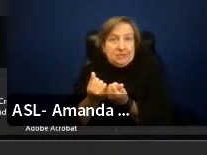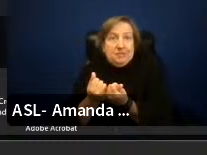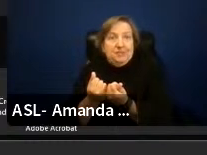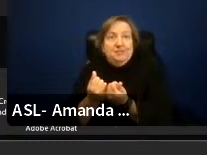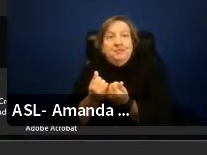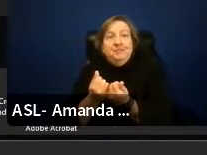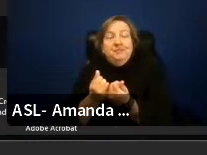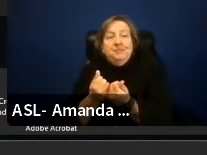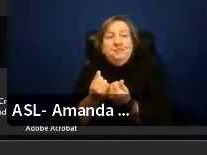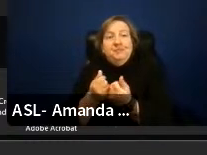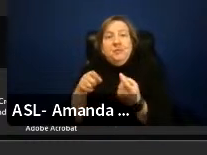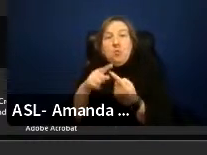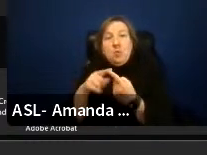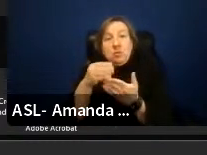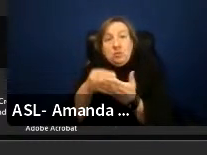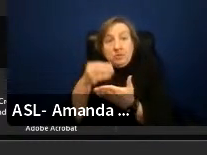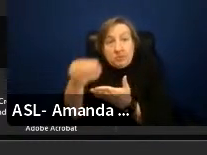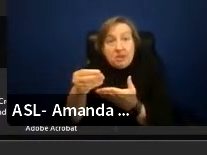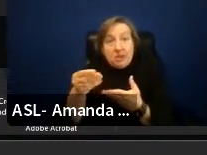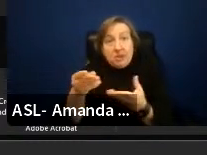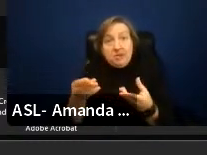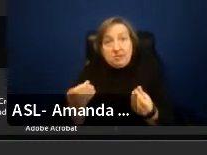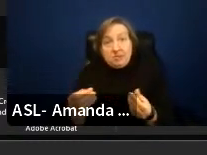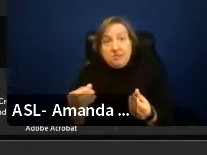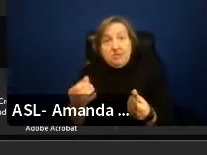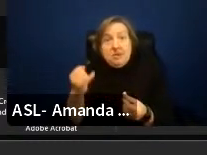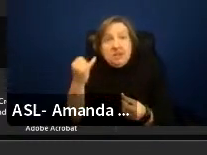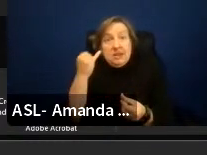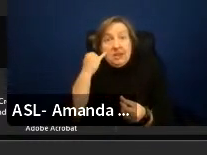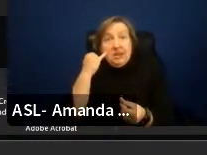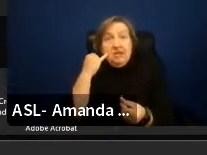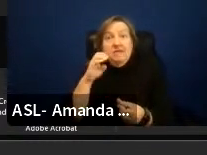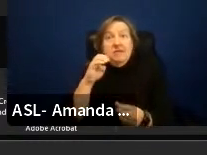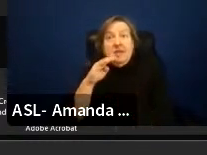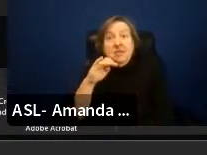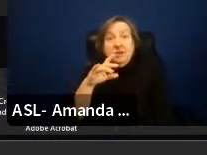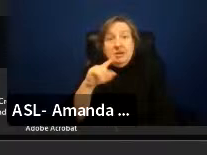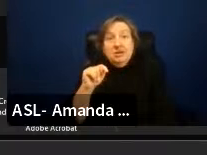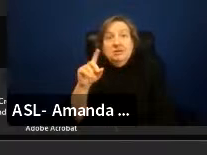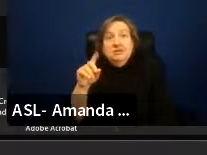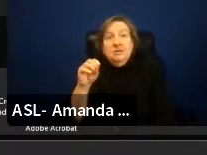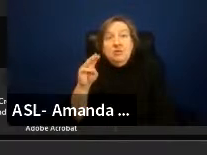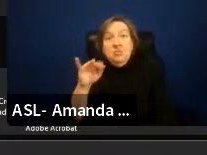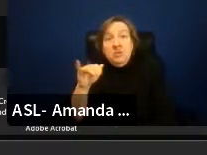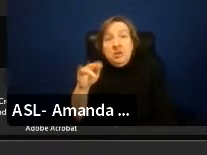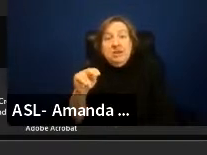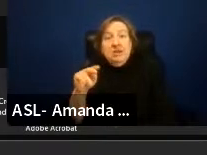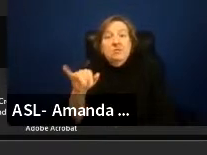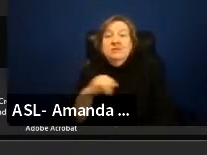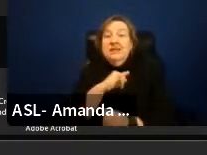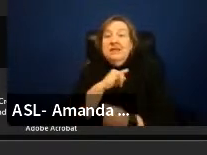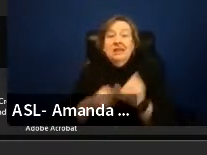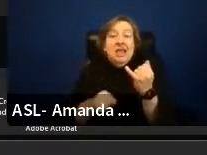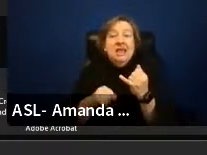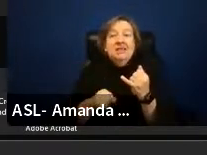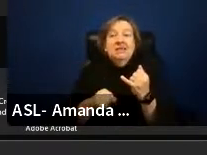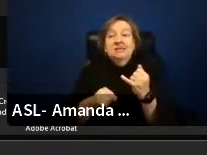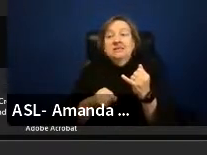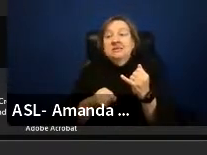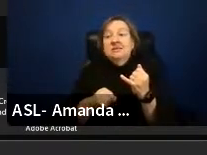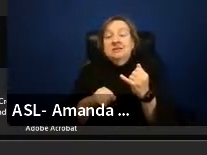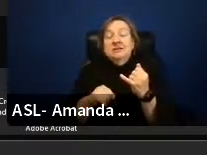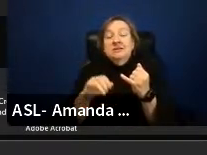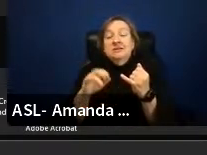when buying property, if eminent domain, once again, that's a last resort, there is